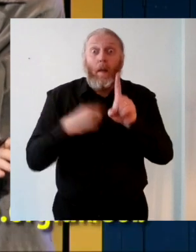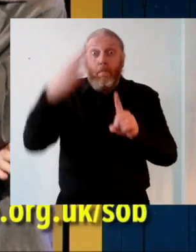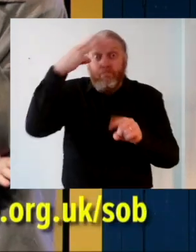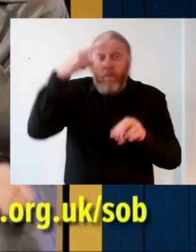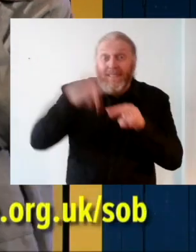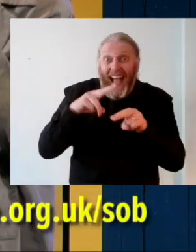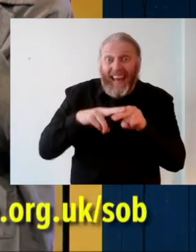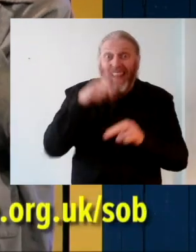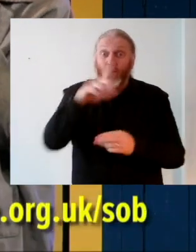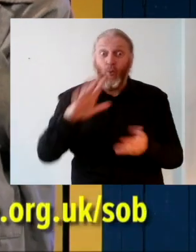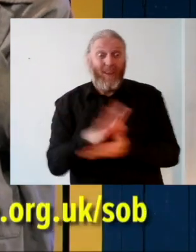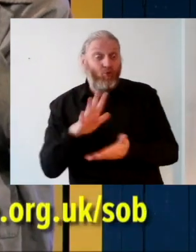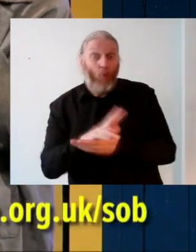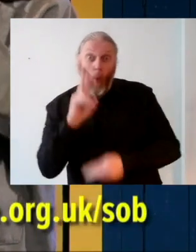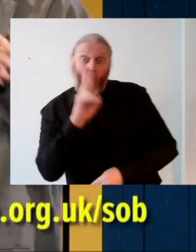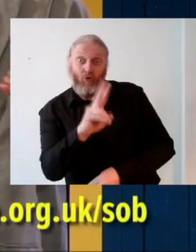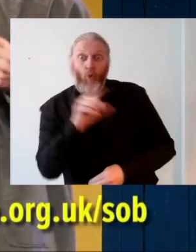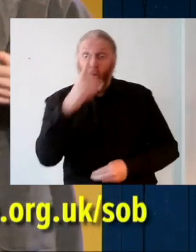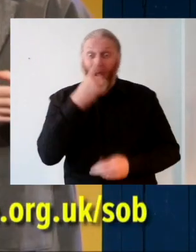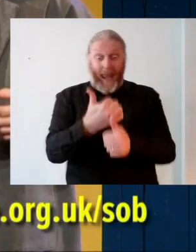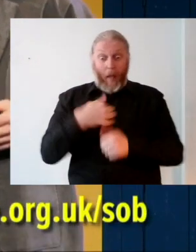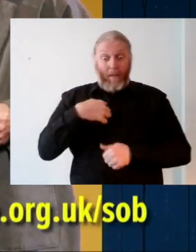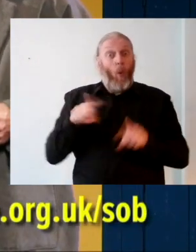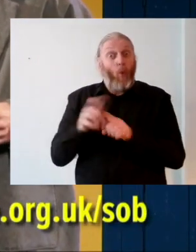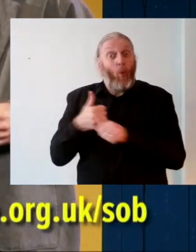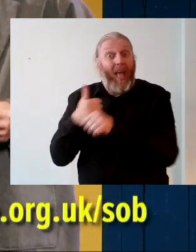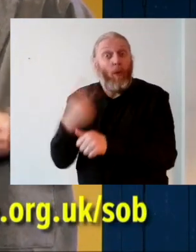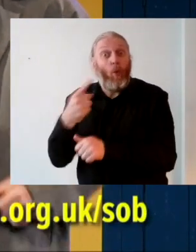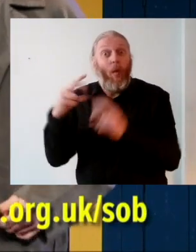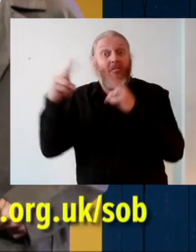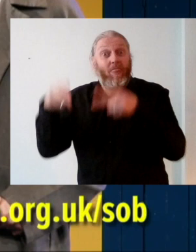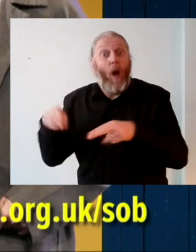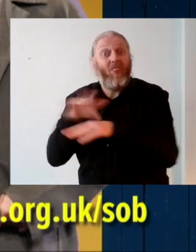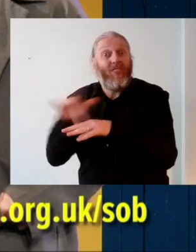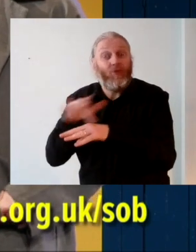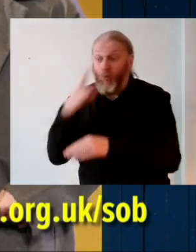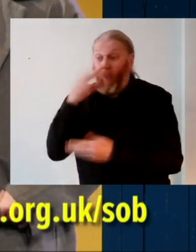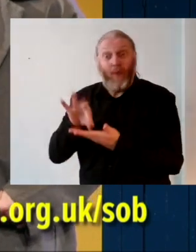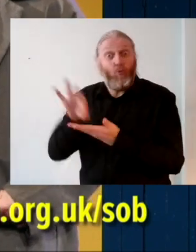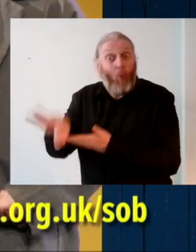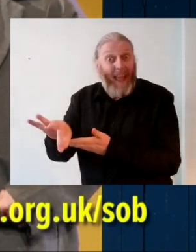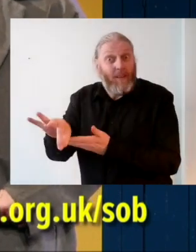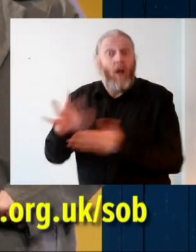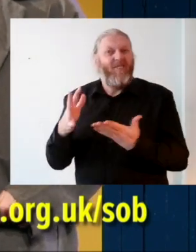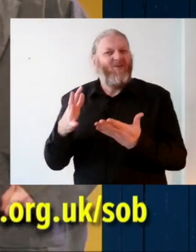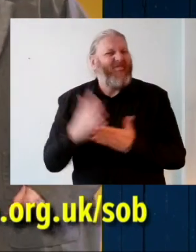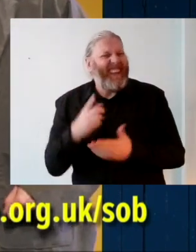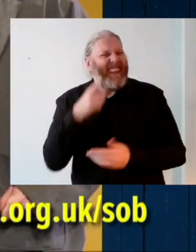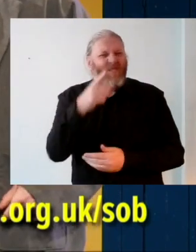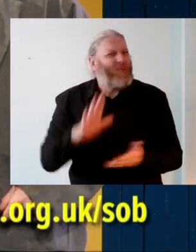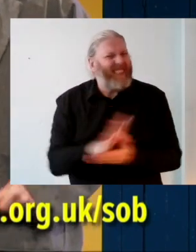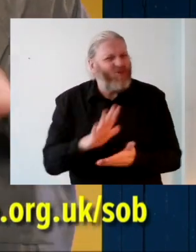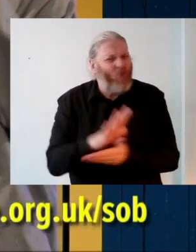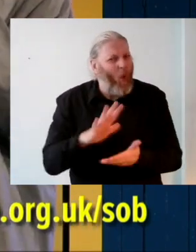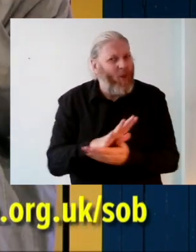and dads, if you enjoy the show, you can help me out and help the Barn Theatre out by donating below. Actually, if you don't enjoy